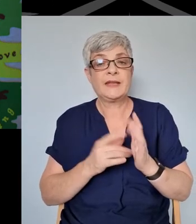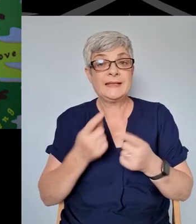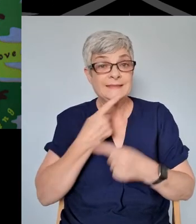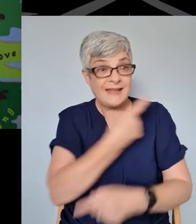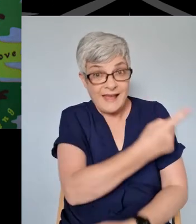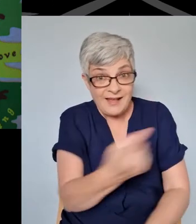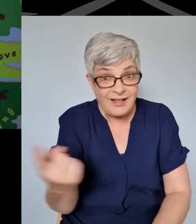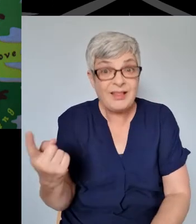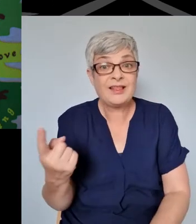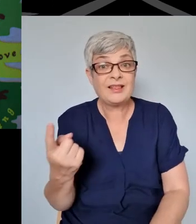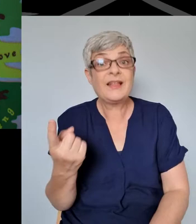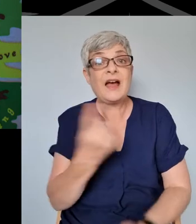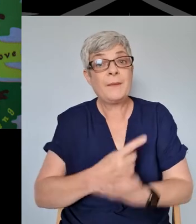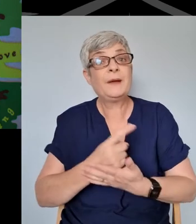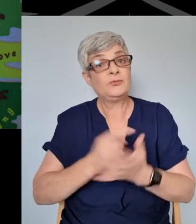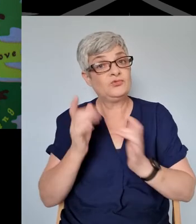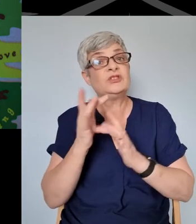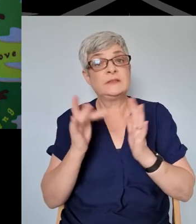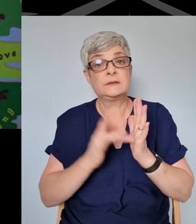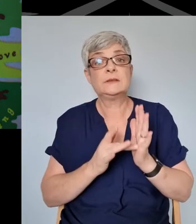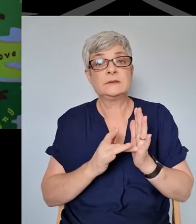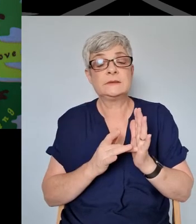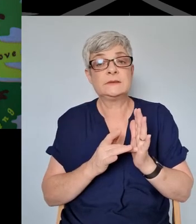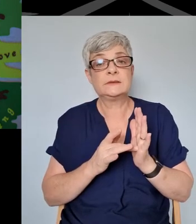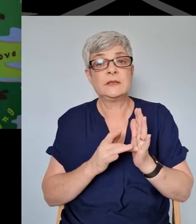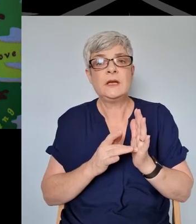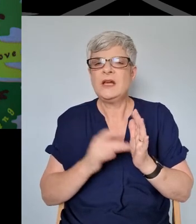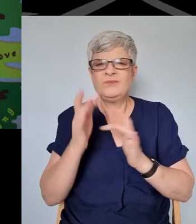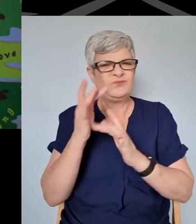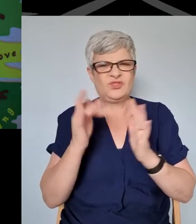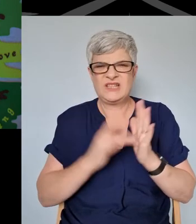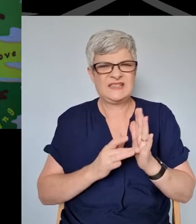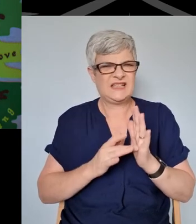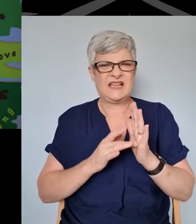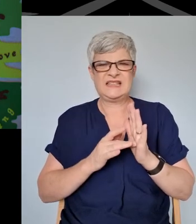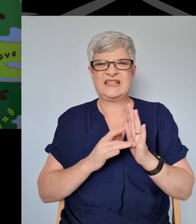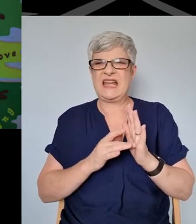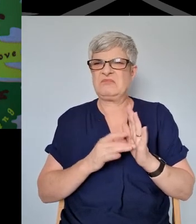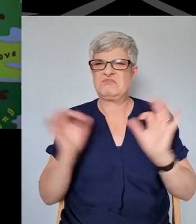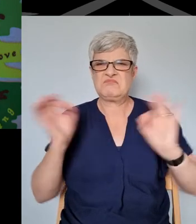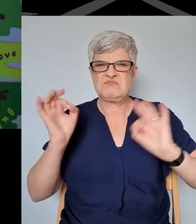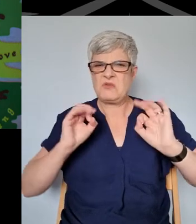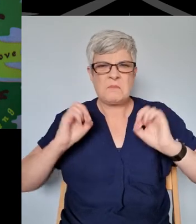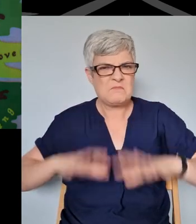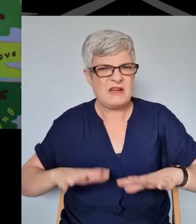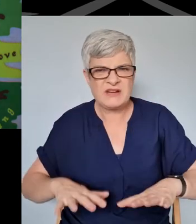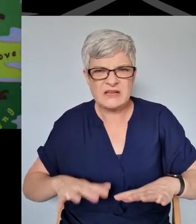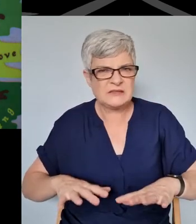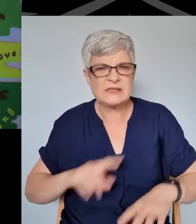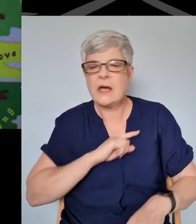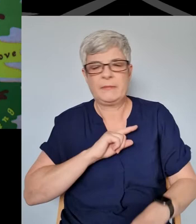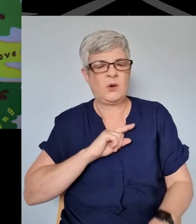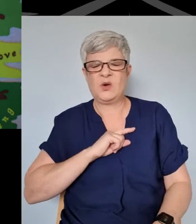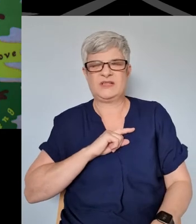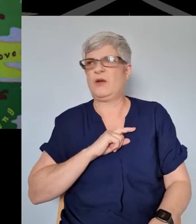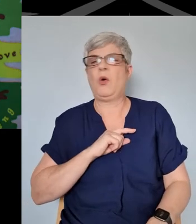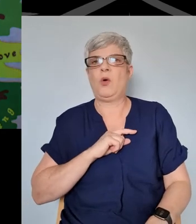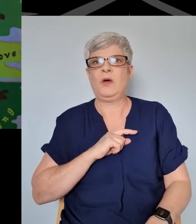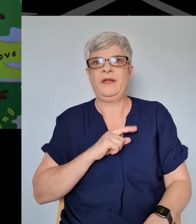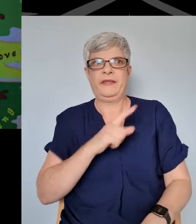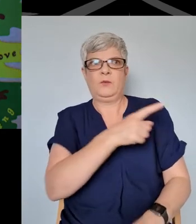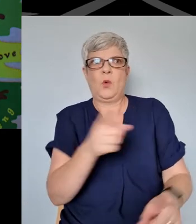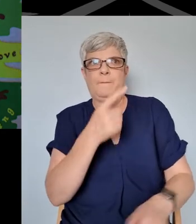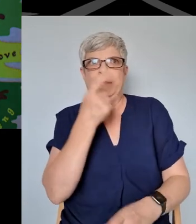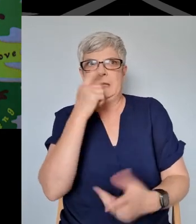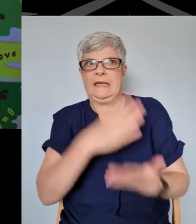Tell them about Jesus. Not a Jesus shorn of miracles, because that sounds too fantastic for the modern